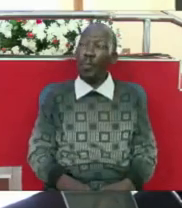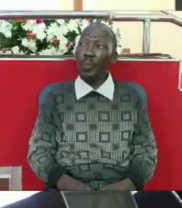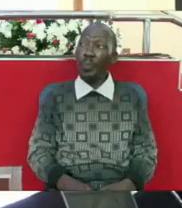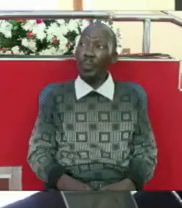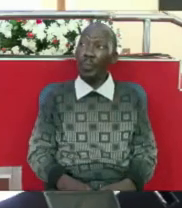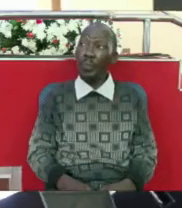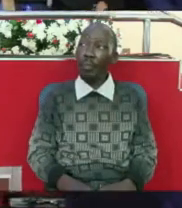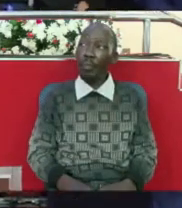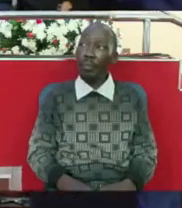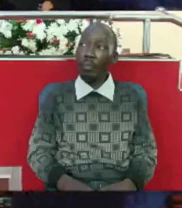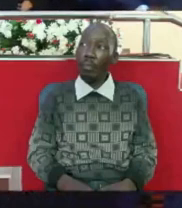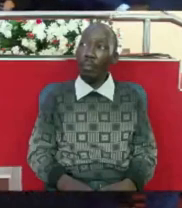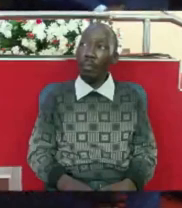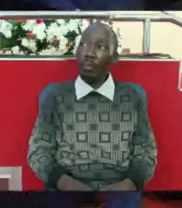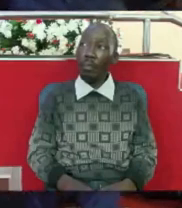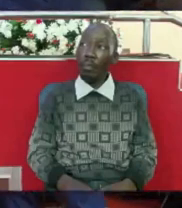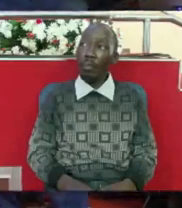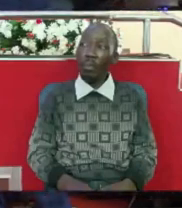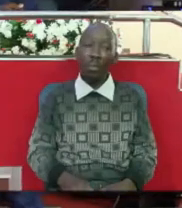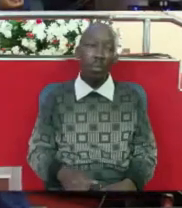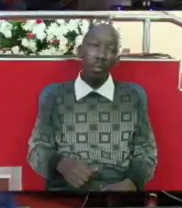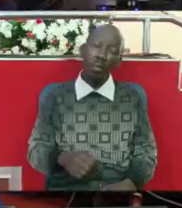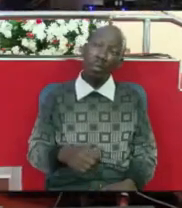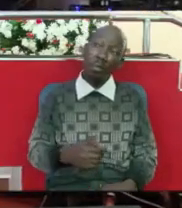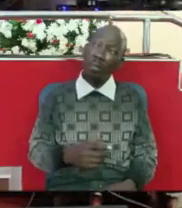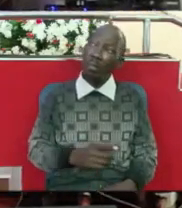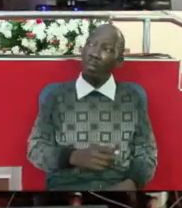ujenzi. Rhonda, what did you do with my